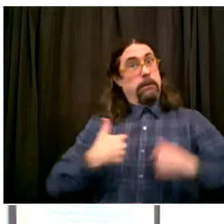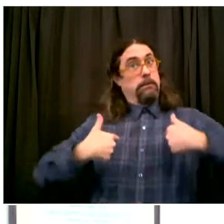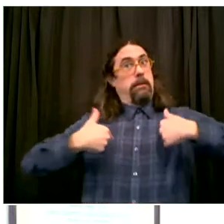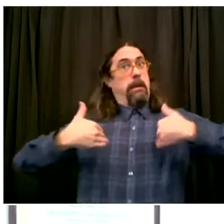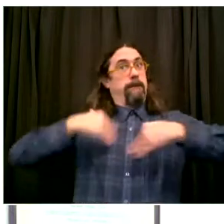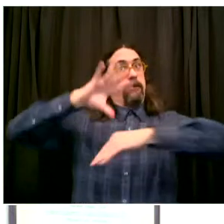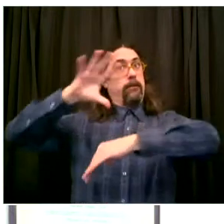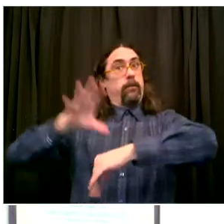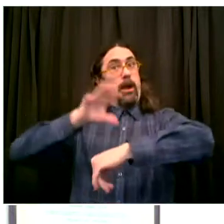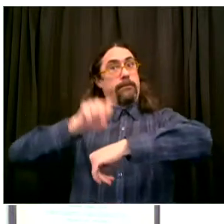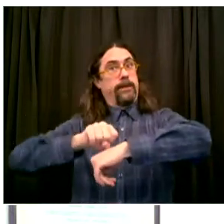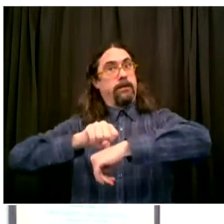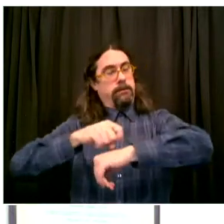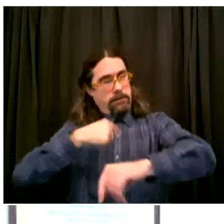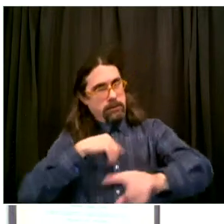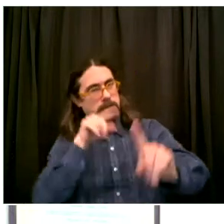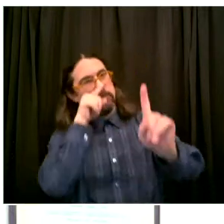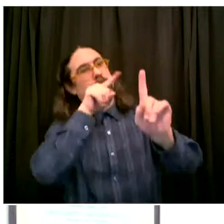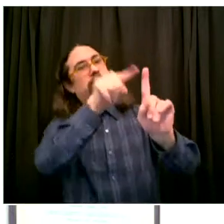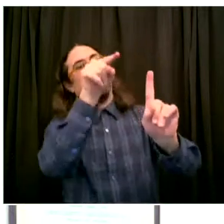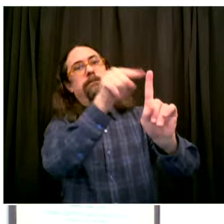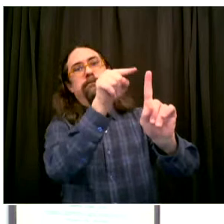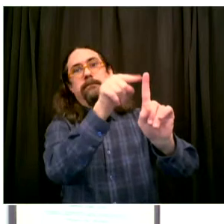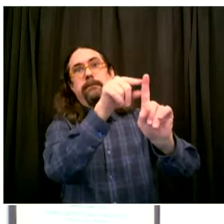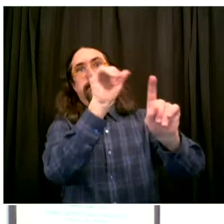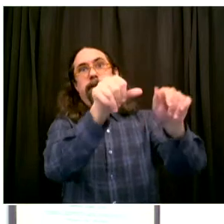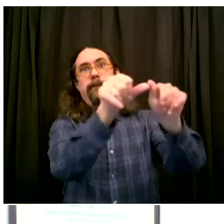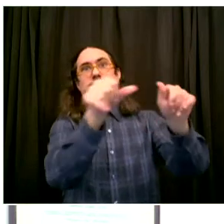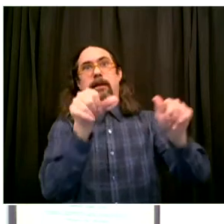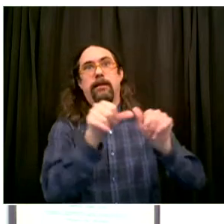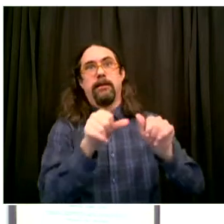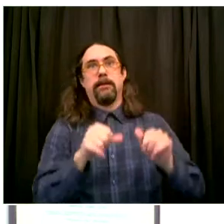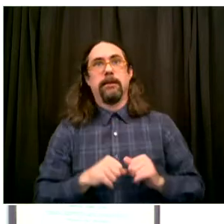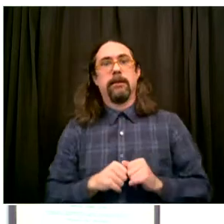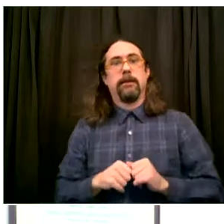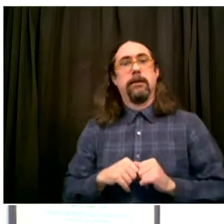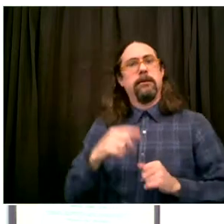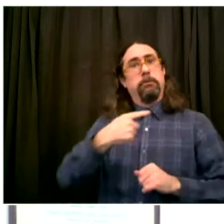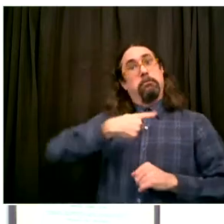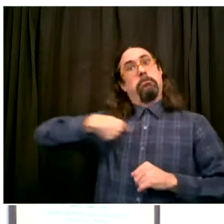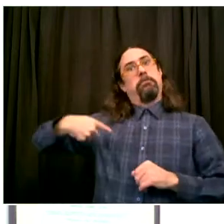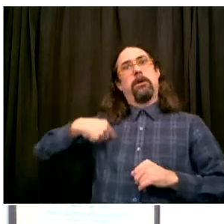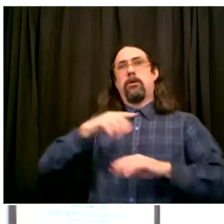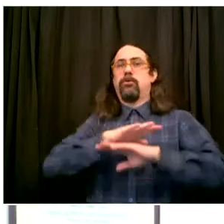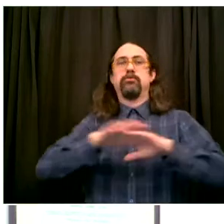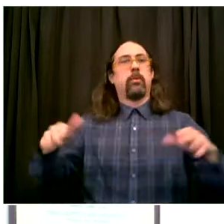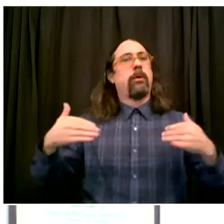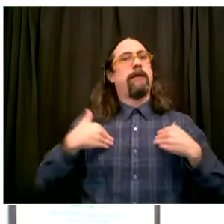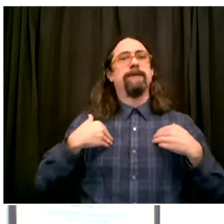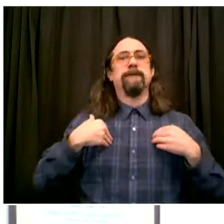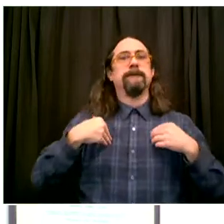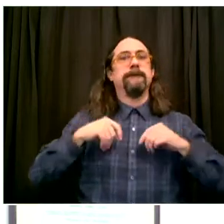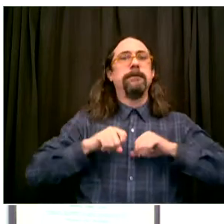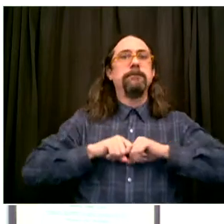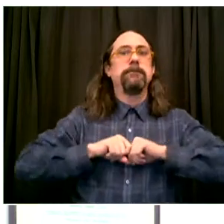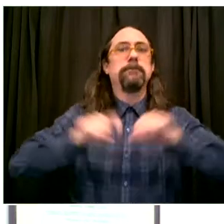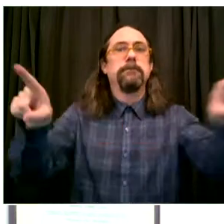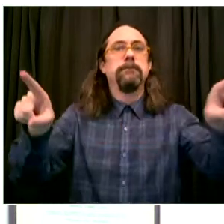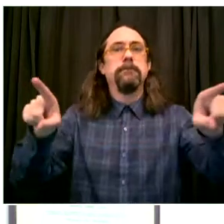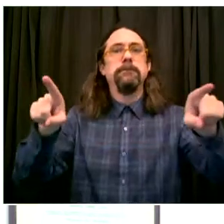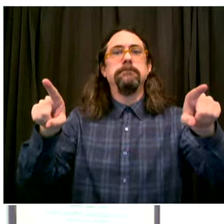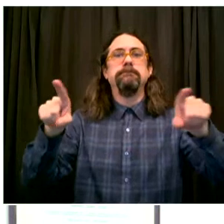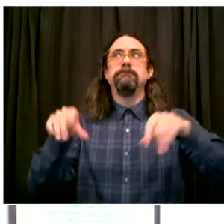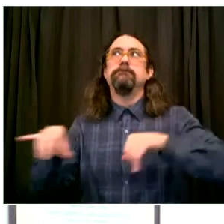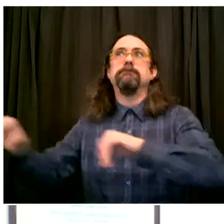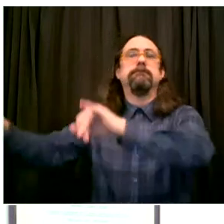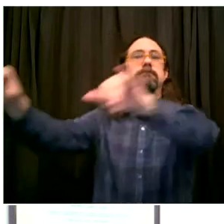a bit depending on the specific site. I do know that many sites still do have the ability to